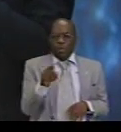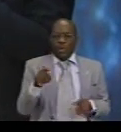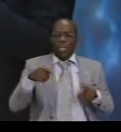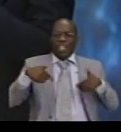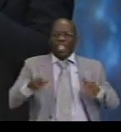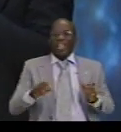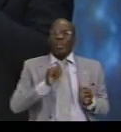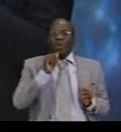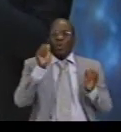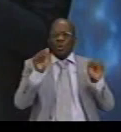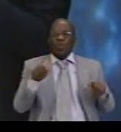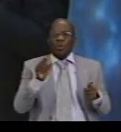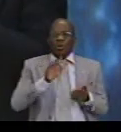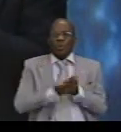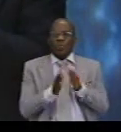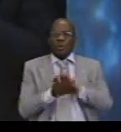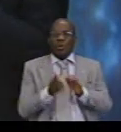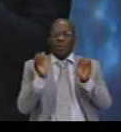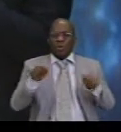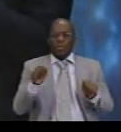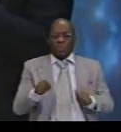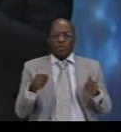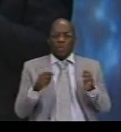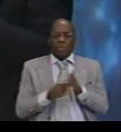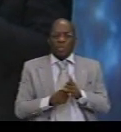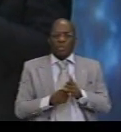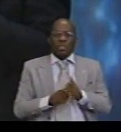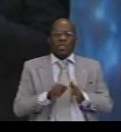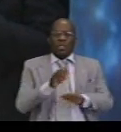impossible become possible this evening in Jesus' name.